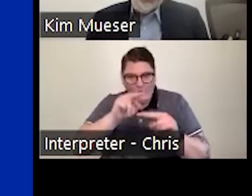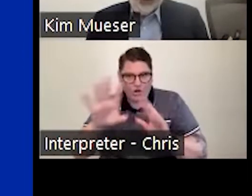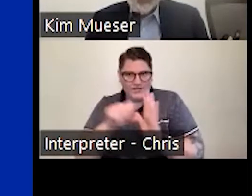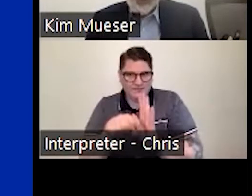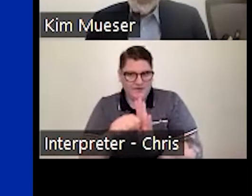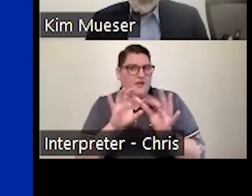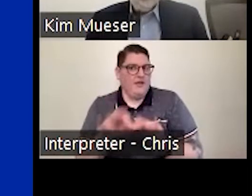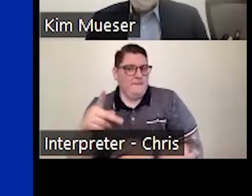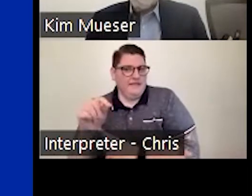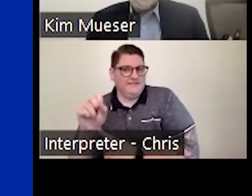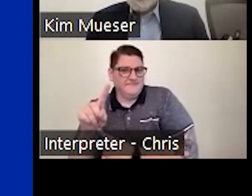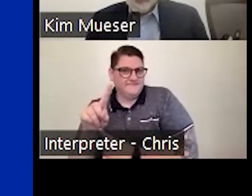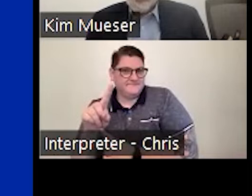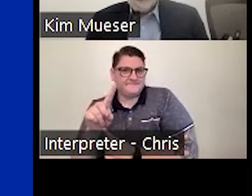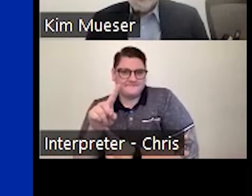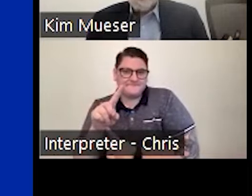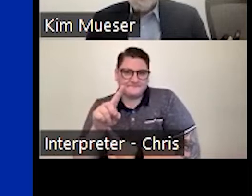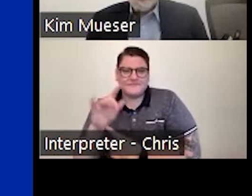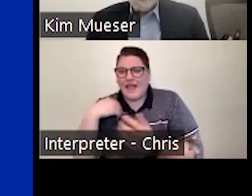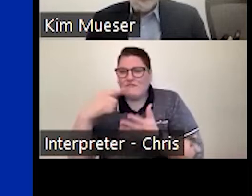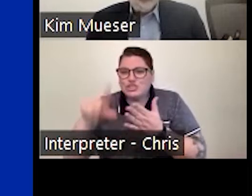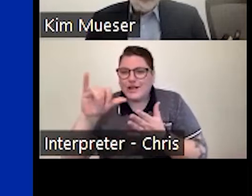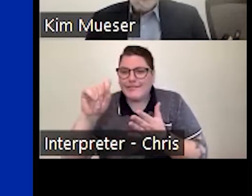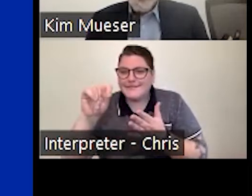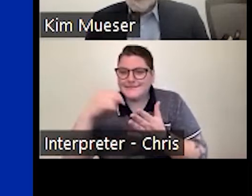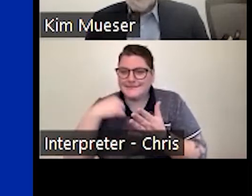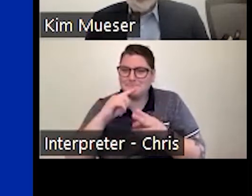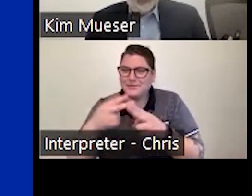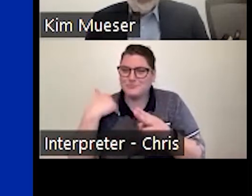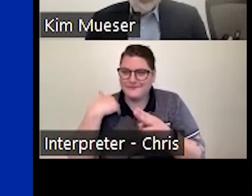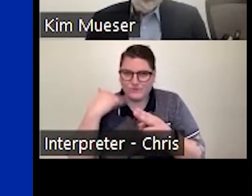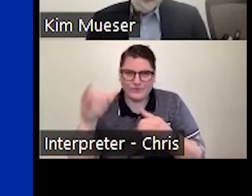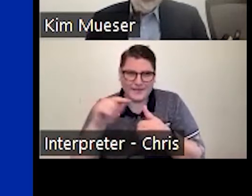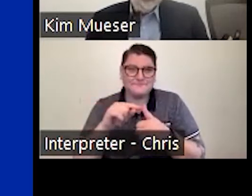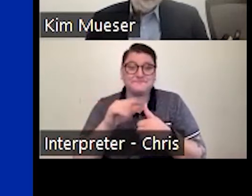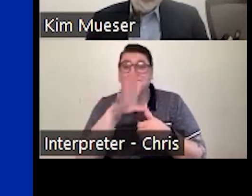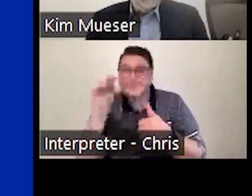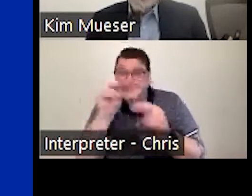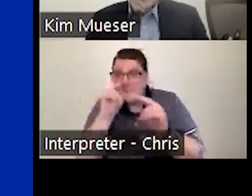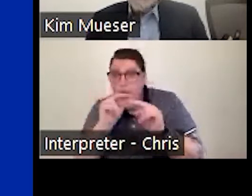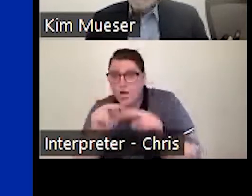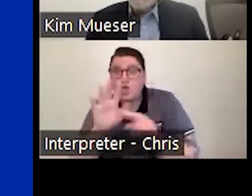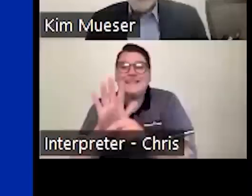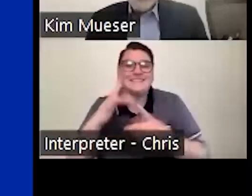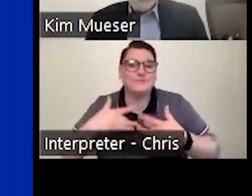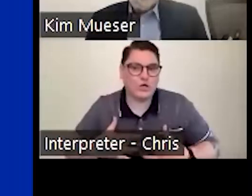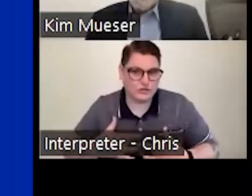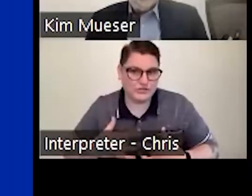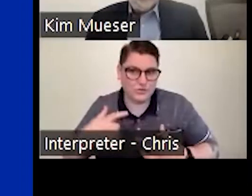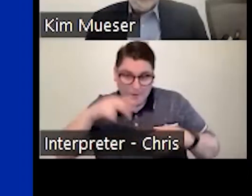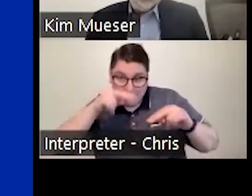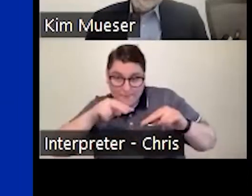symptoms, using the same PTSD checklist I mentioned earlier, as well as depression. And what we do is we monitor these symptoms at